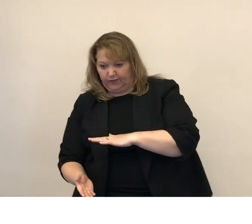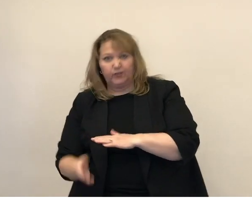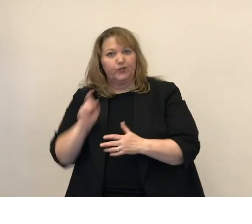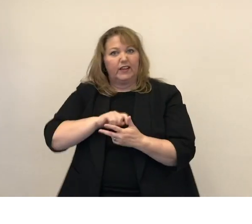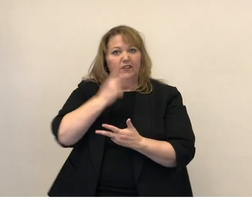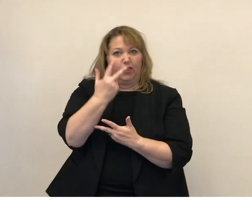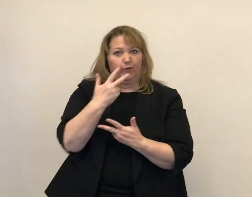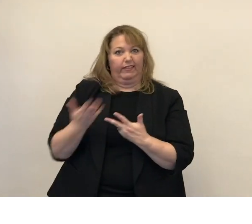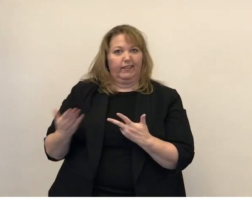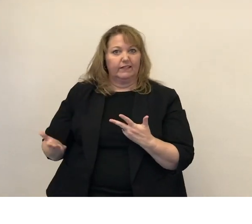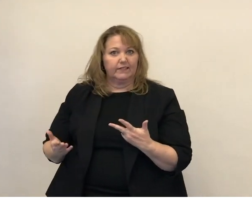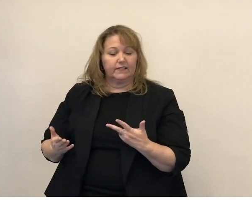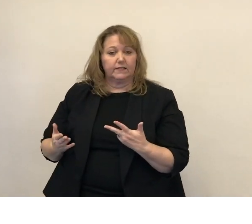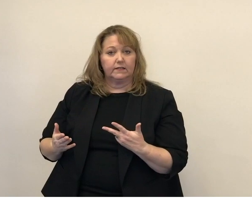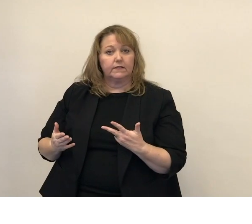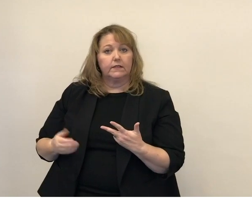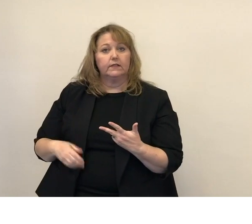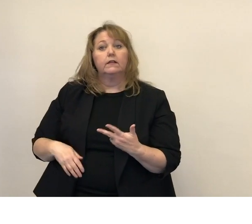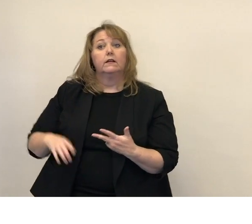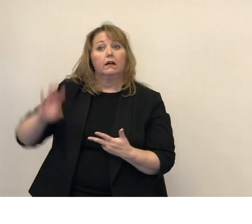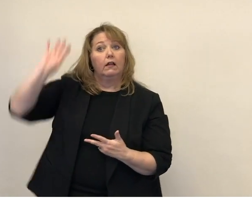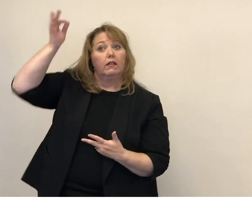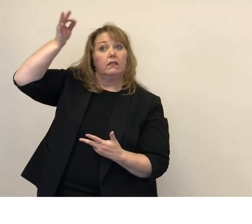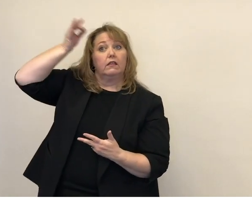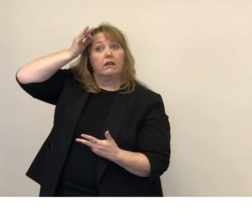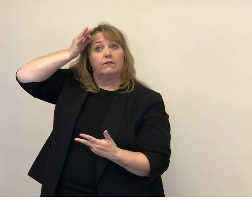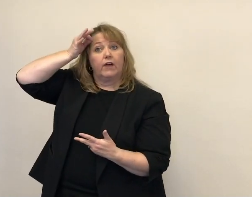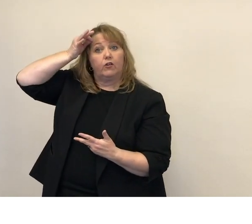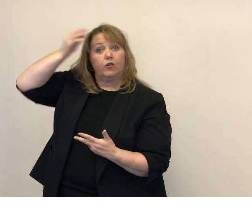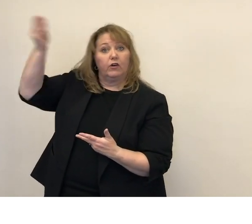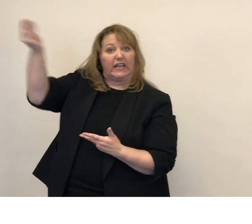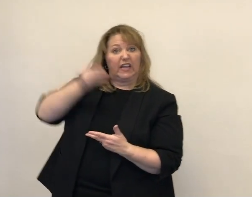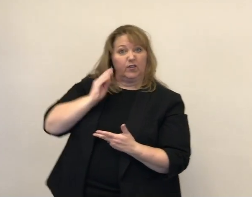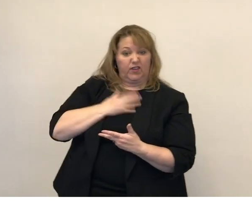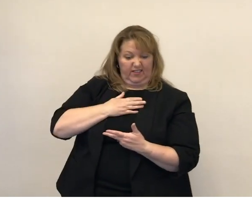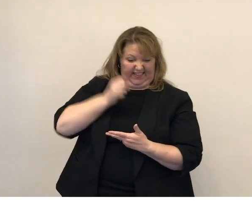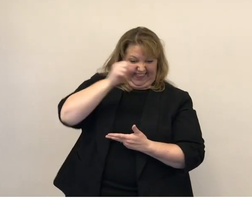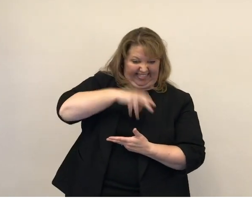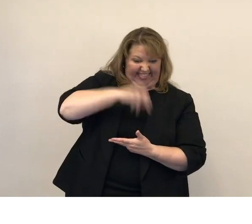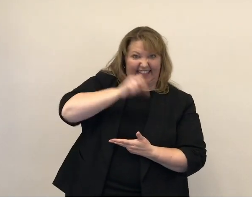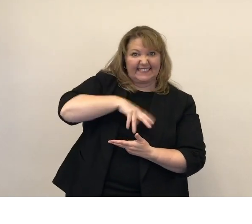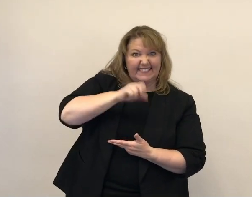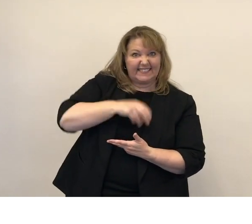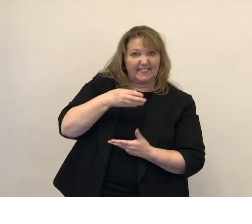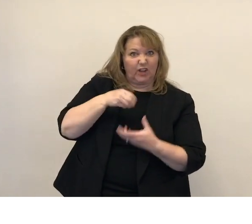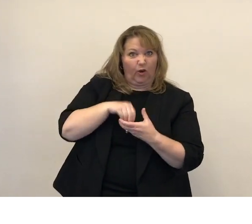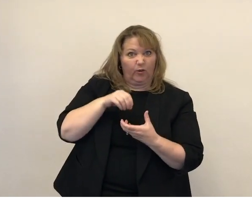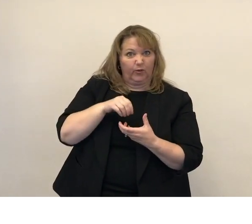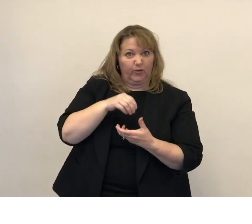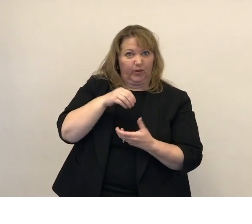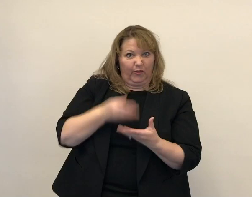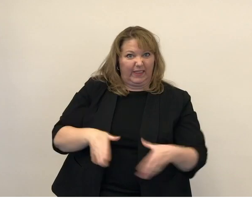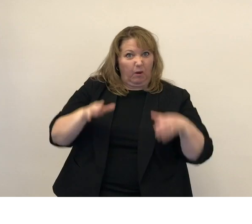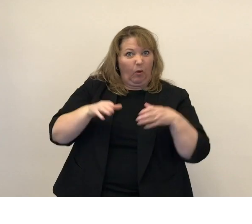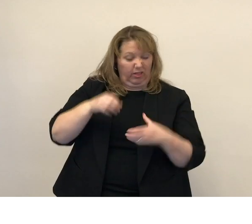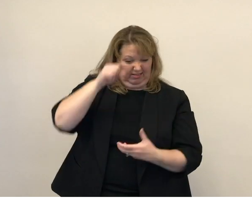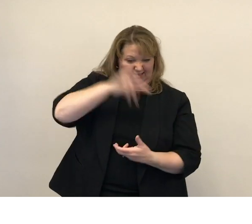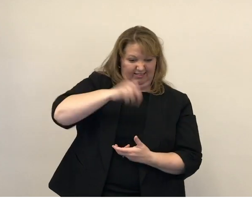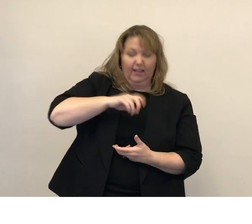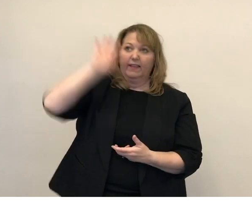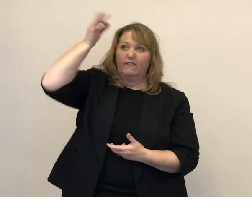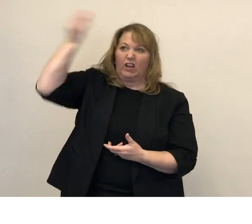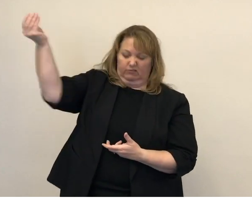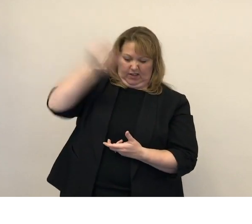provide a very adequate amount of brownie mix, which would be the material we use to detect chromosomes, what we call in the trade the primers and